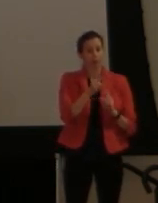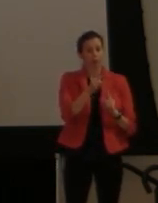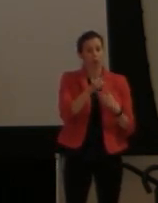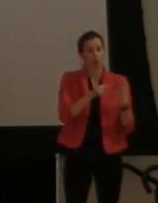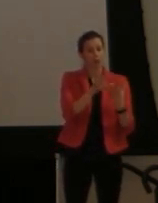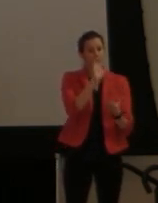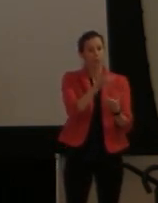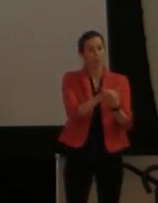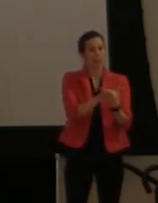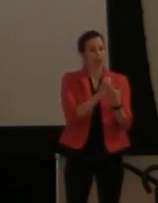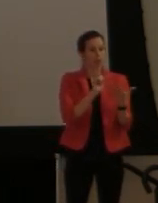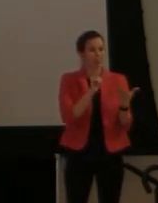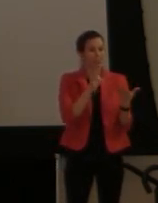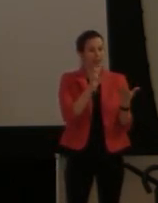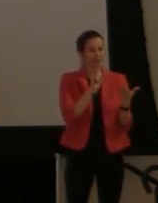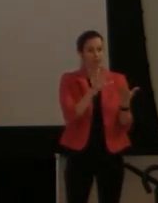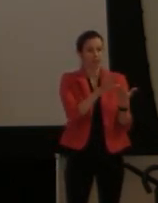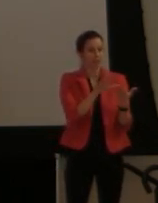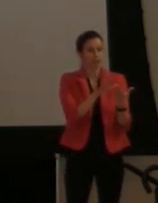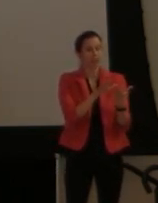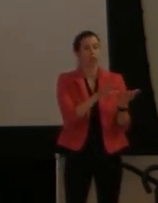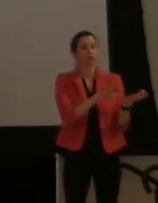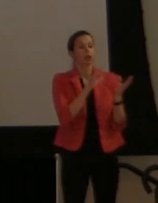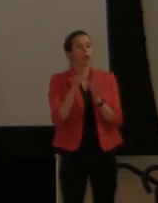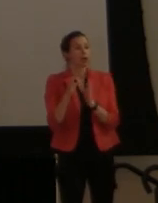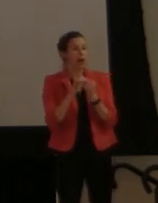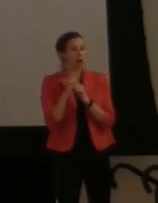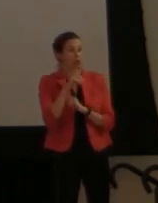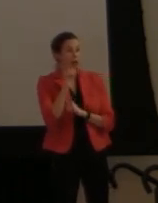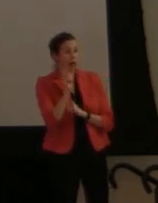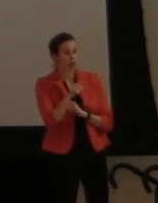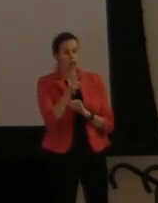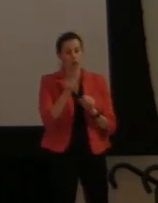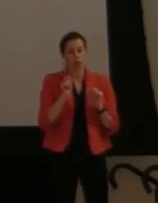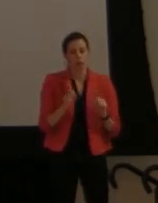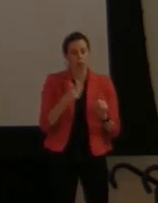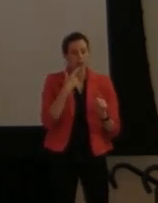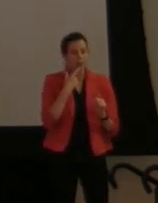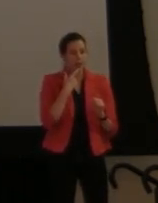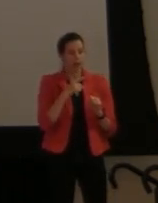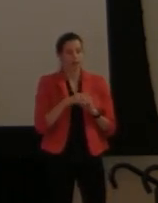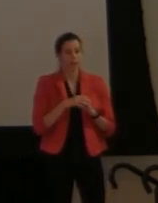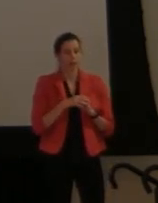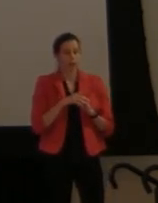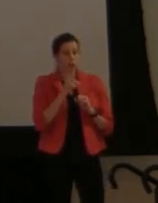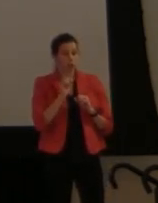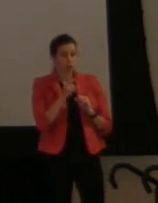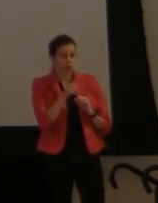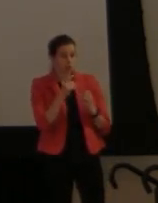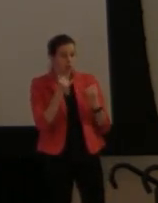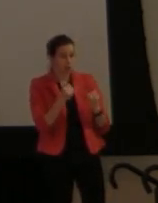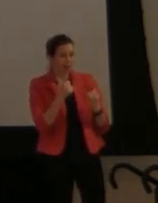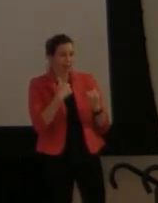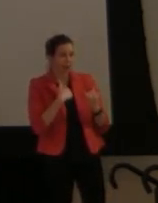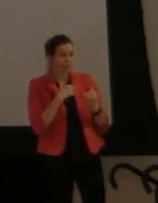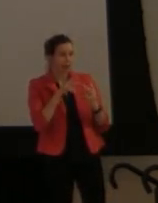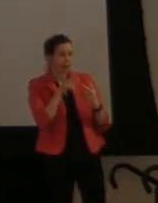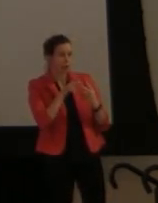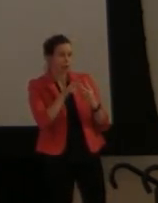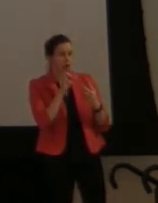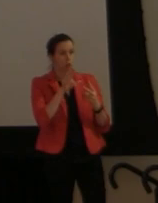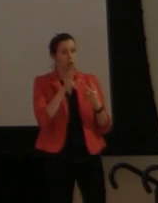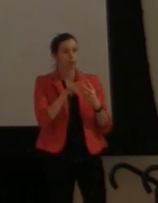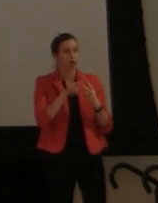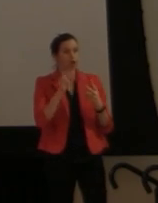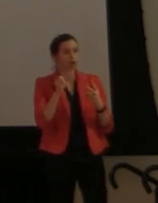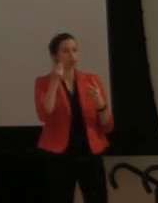marital status, a better way to ask that question would be to ask Do you currently have a partner or partners? So that